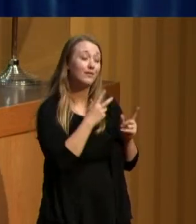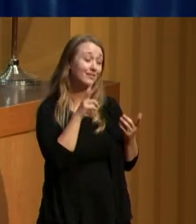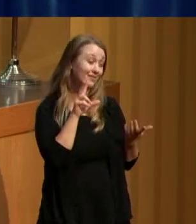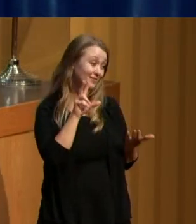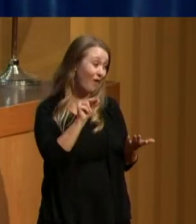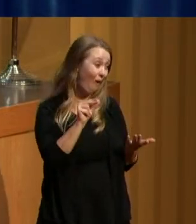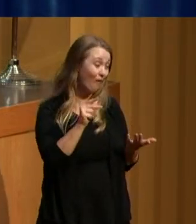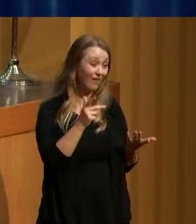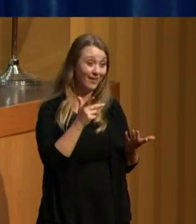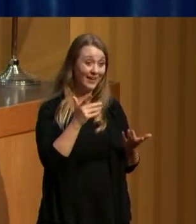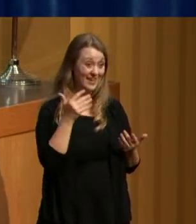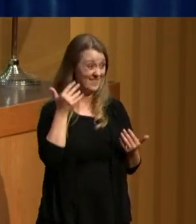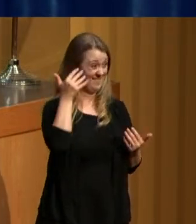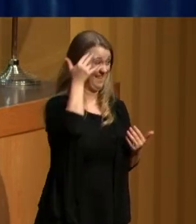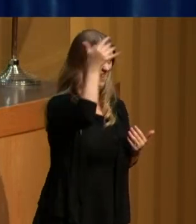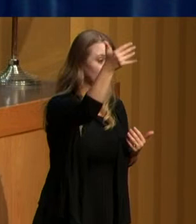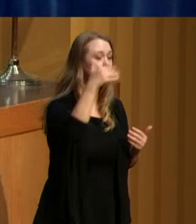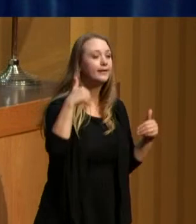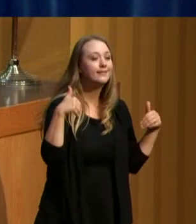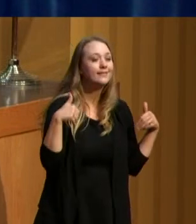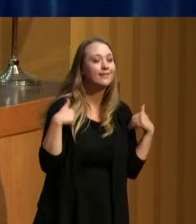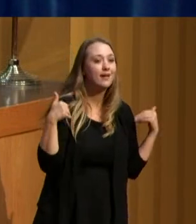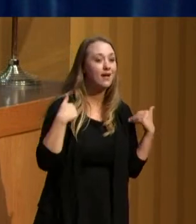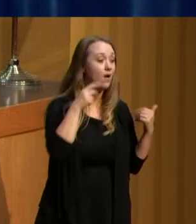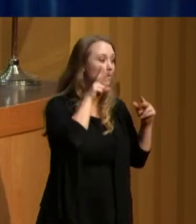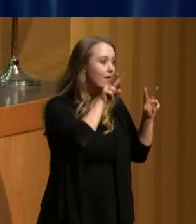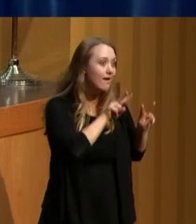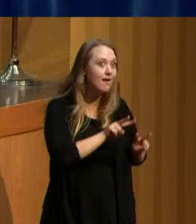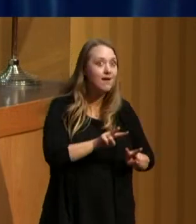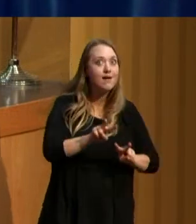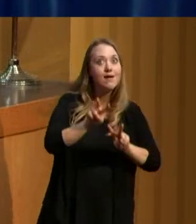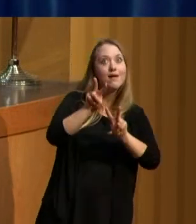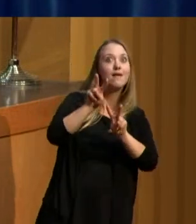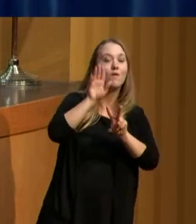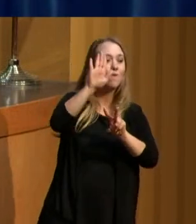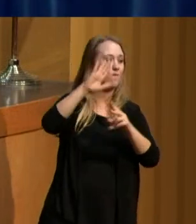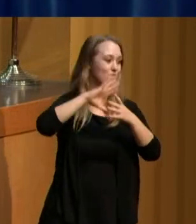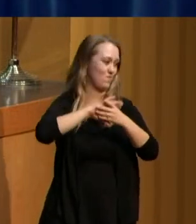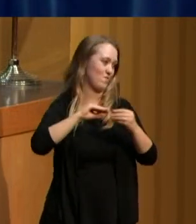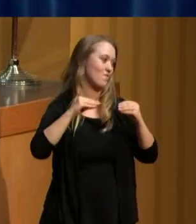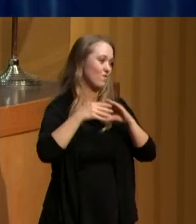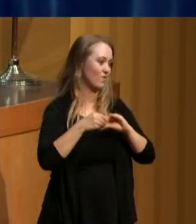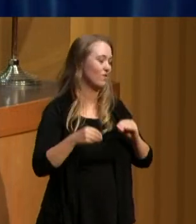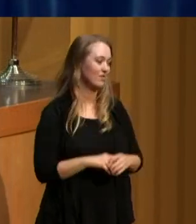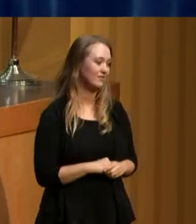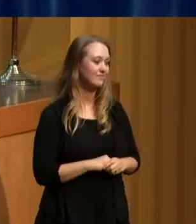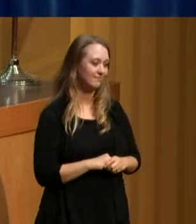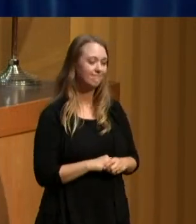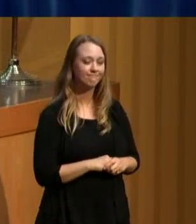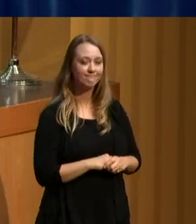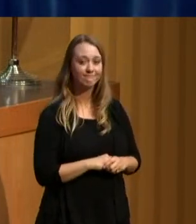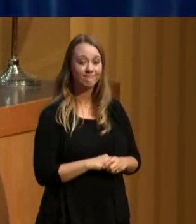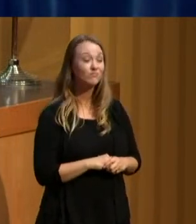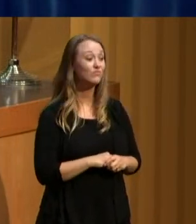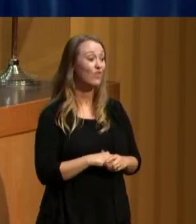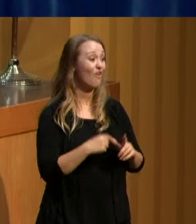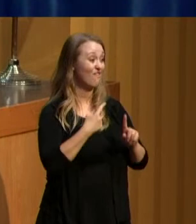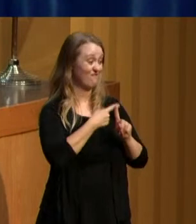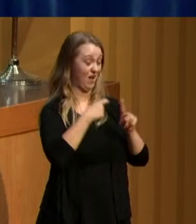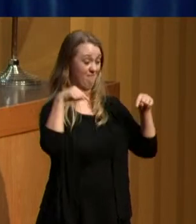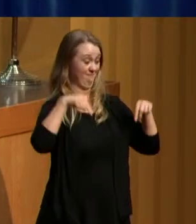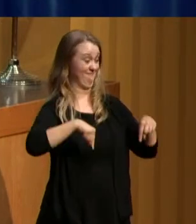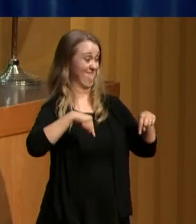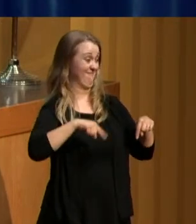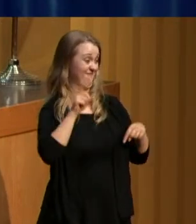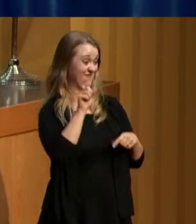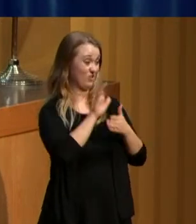future generations that come after you. So on behalf of a very grateful college,